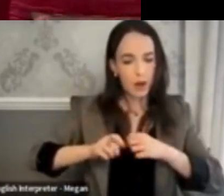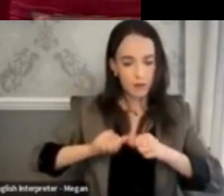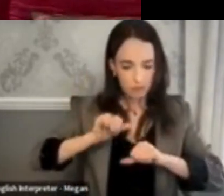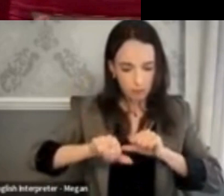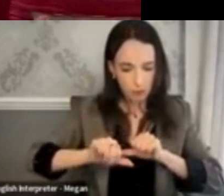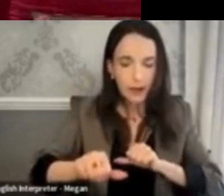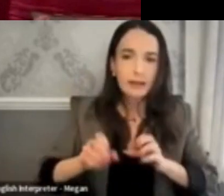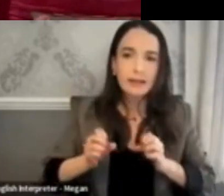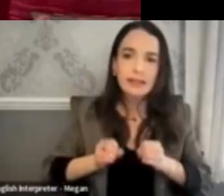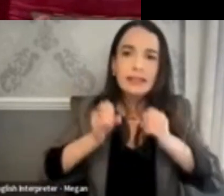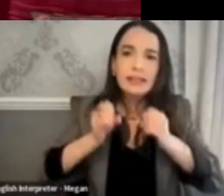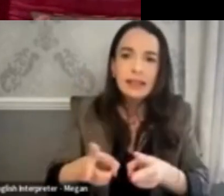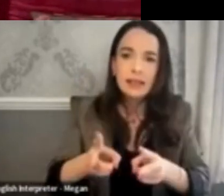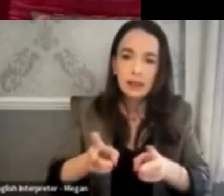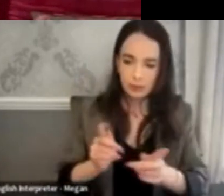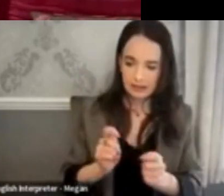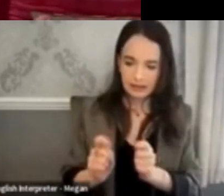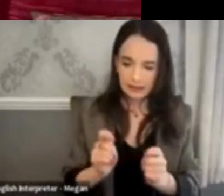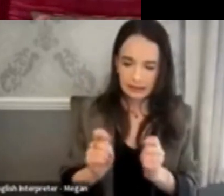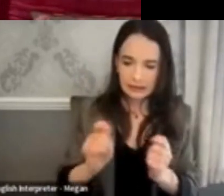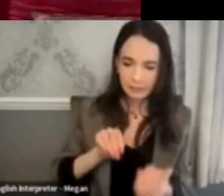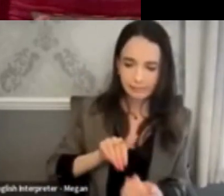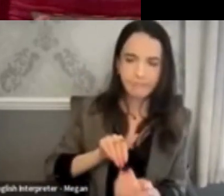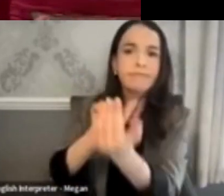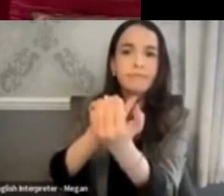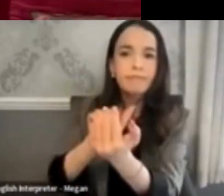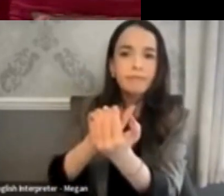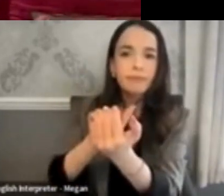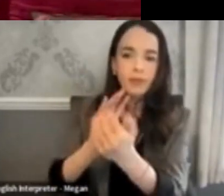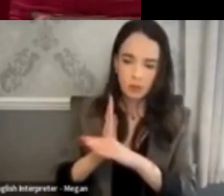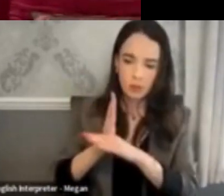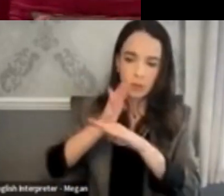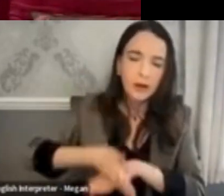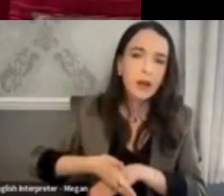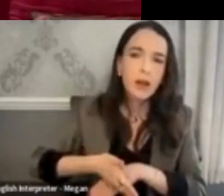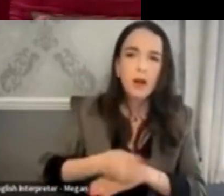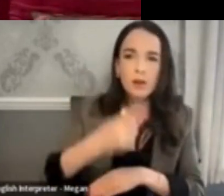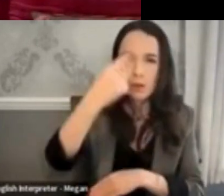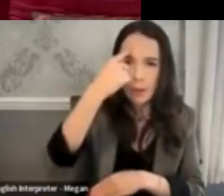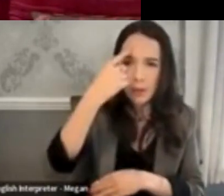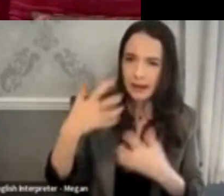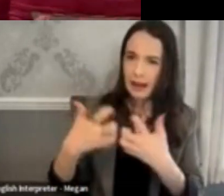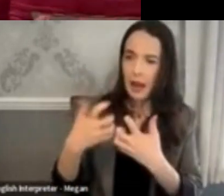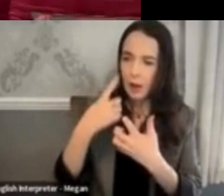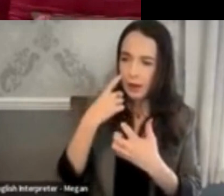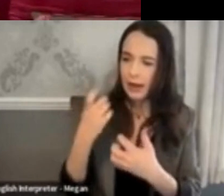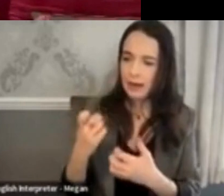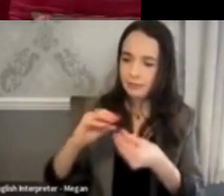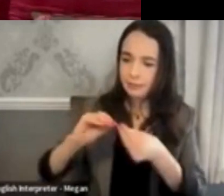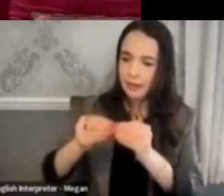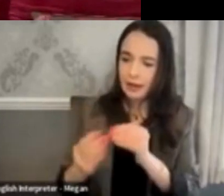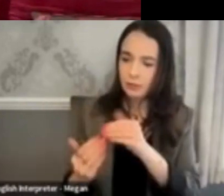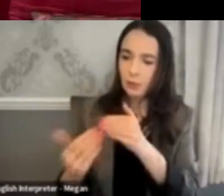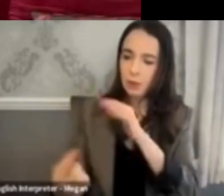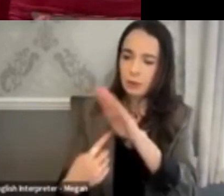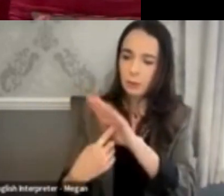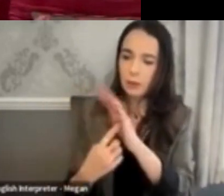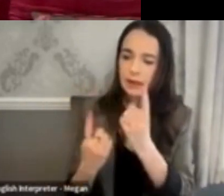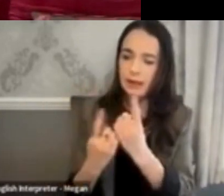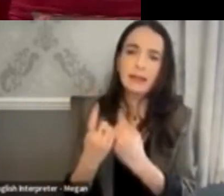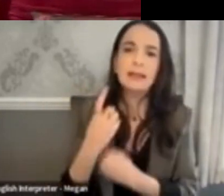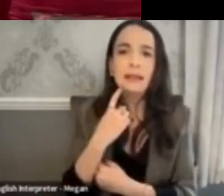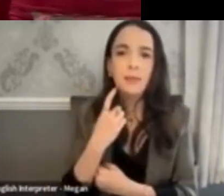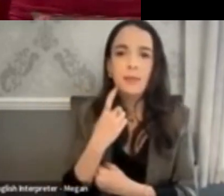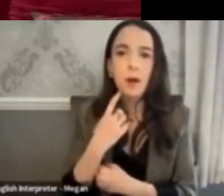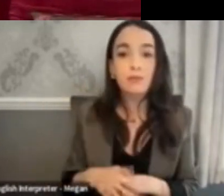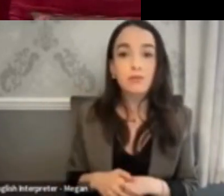hard on how we simplify and focus on what's most important. We're talking to the DFE about the learning and feedback